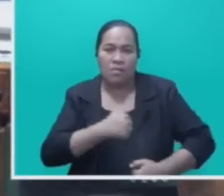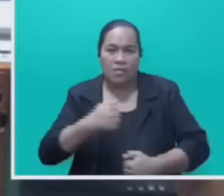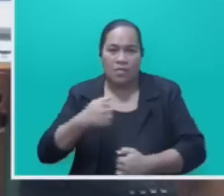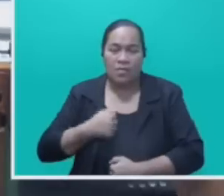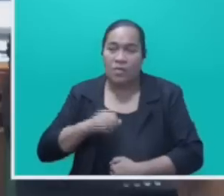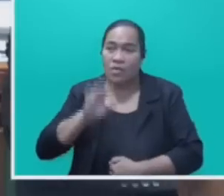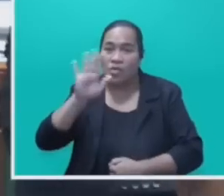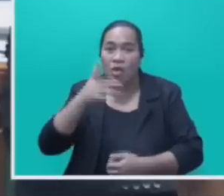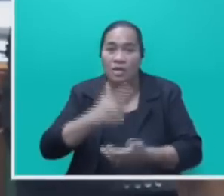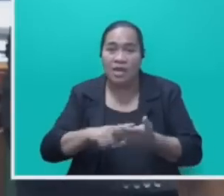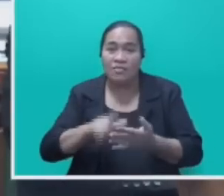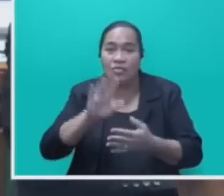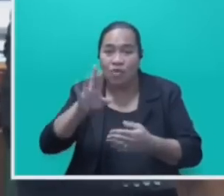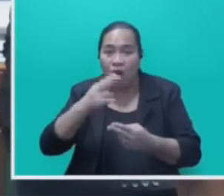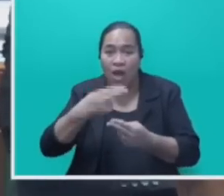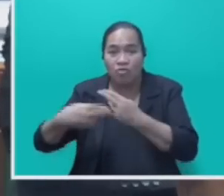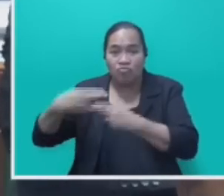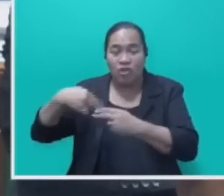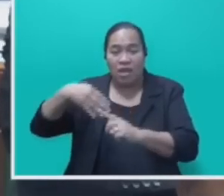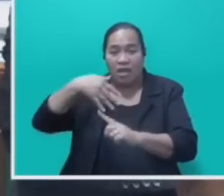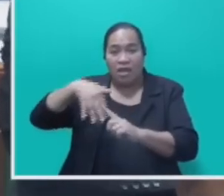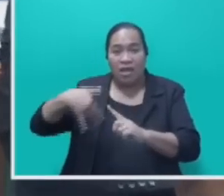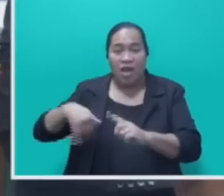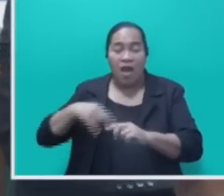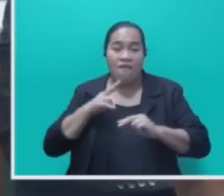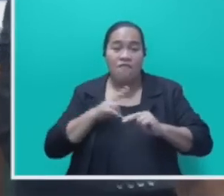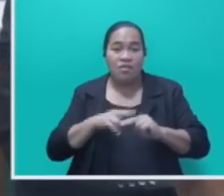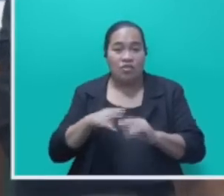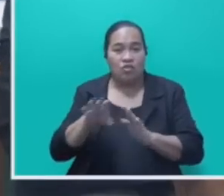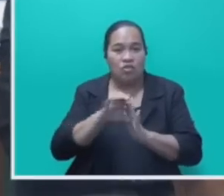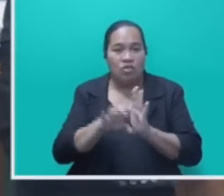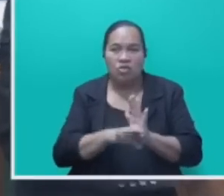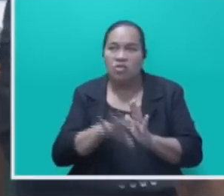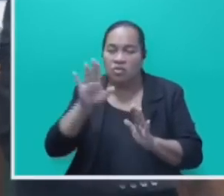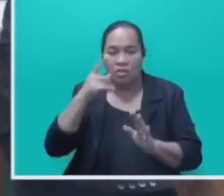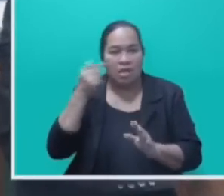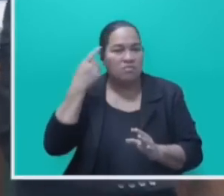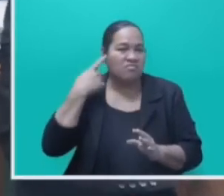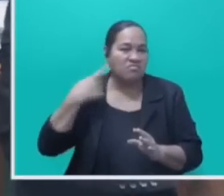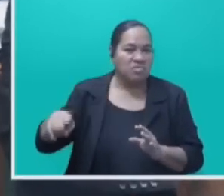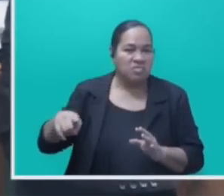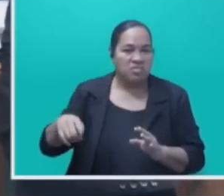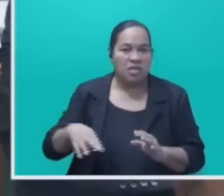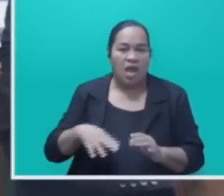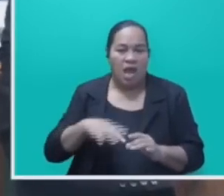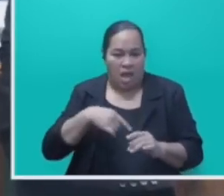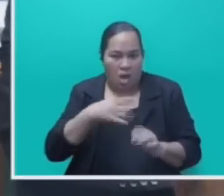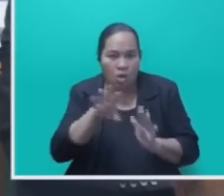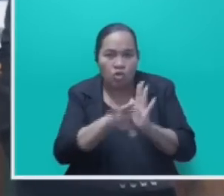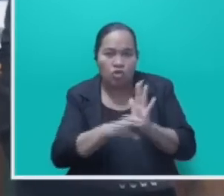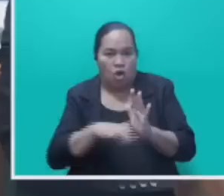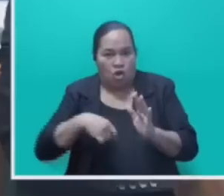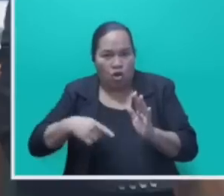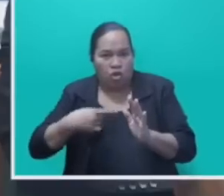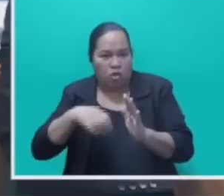gift and legacy, the Fijian Constitution, is being ignored and bashed on a daily basis, and the current Prime Minister